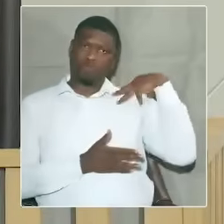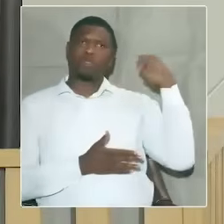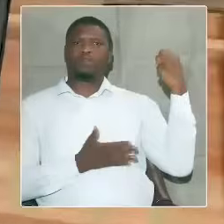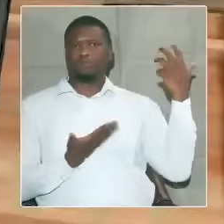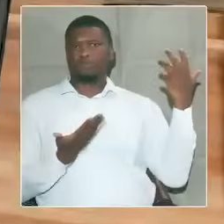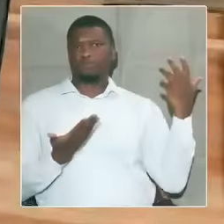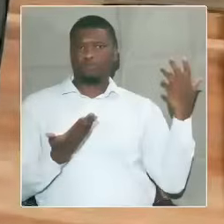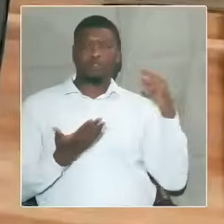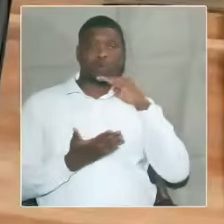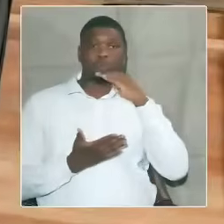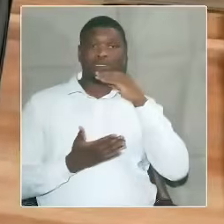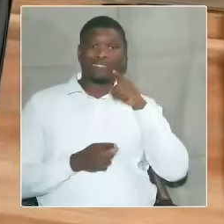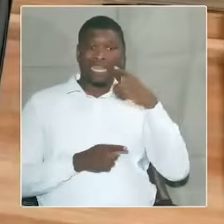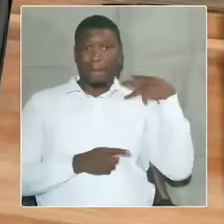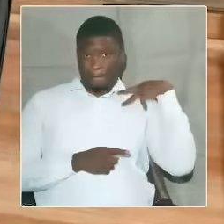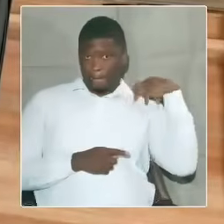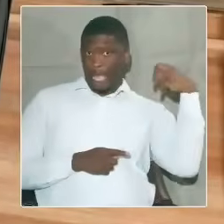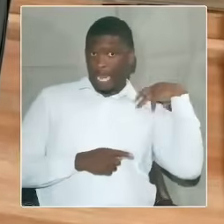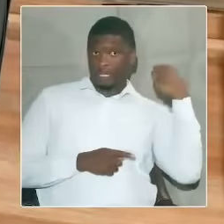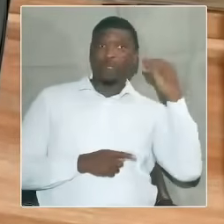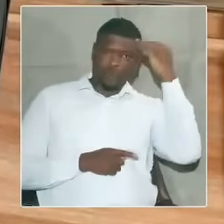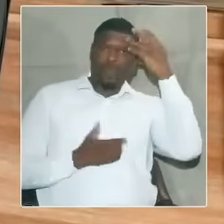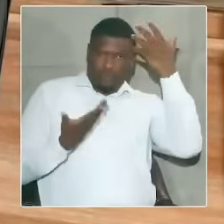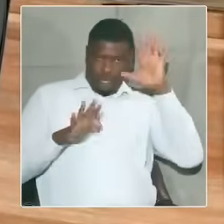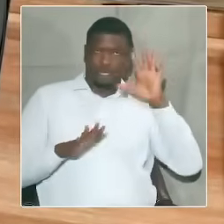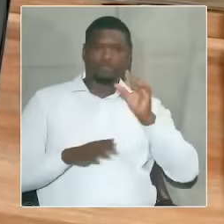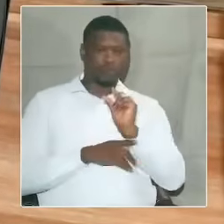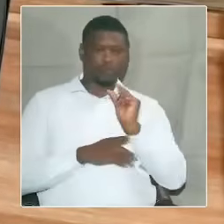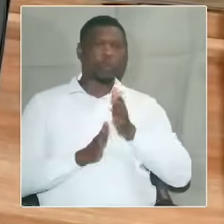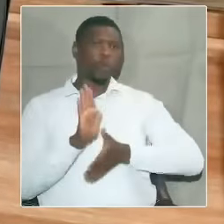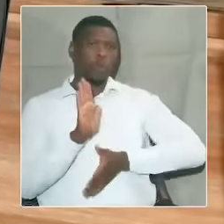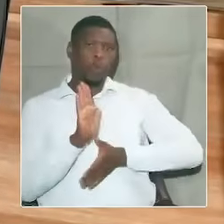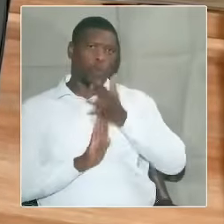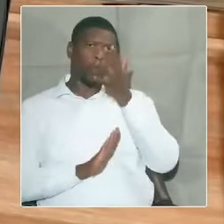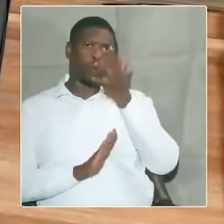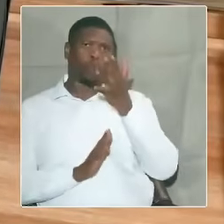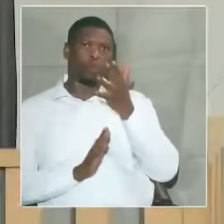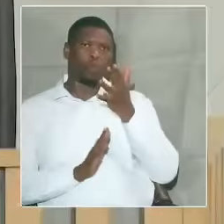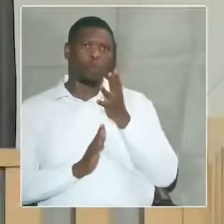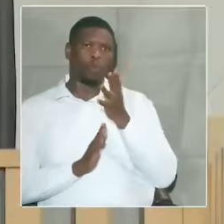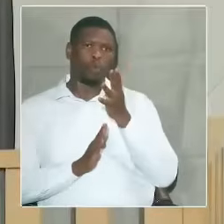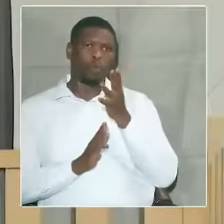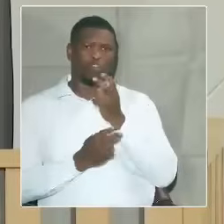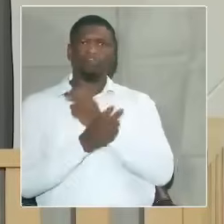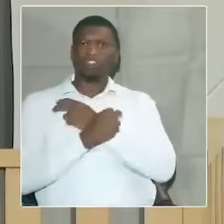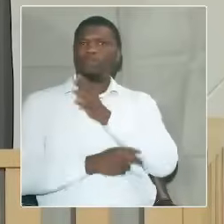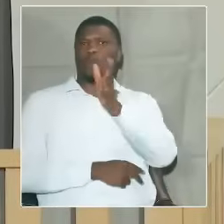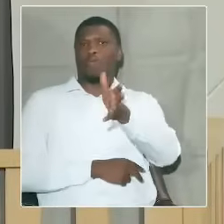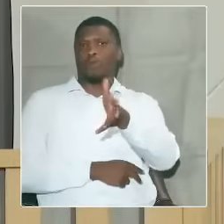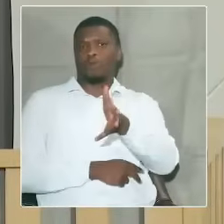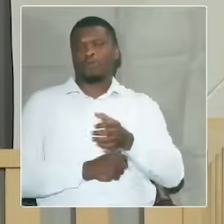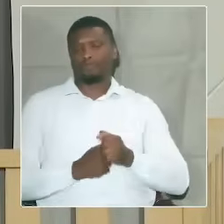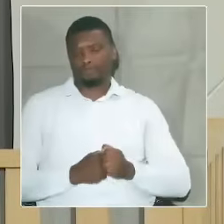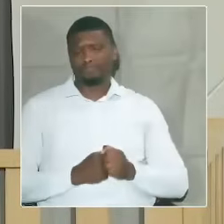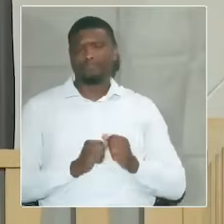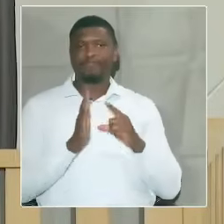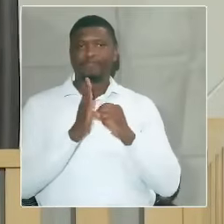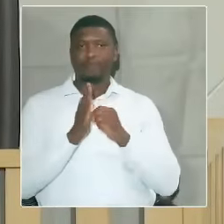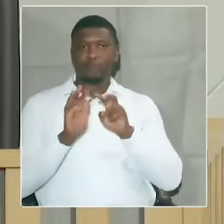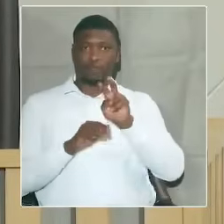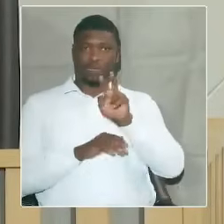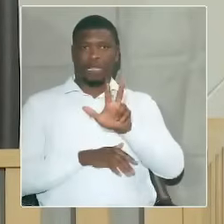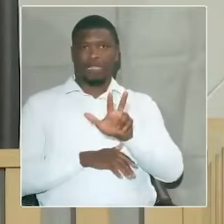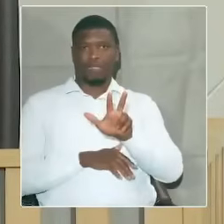aware that you were on leave? He was aware that I will be going on leave from that day, okay, of the